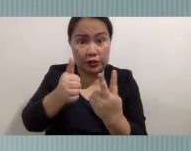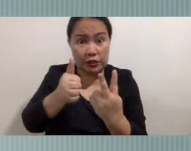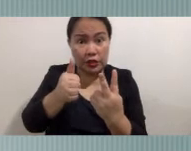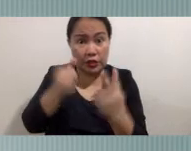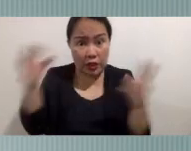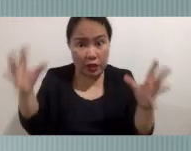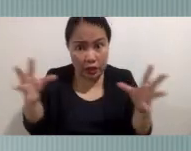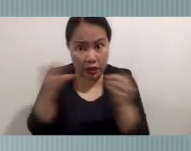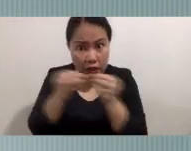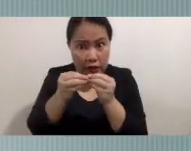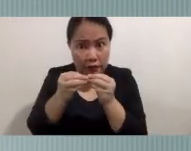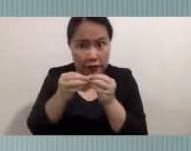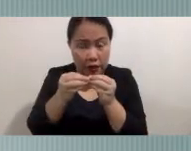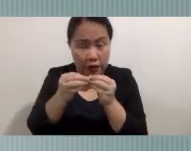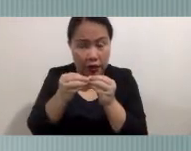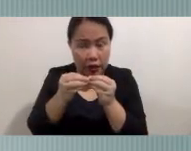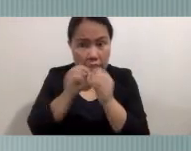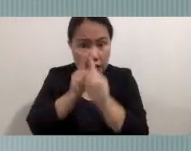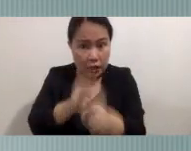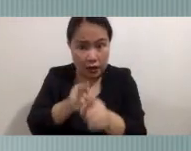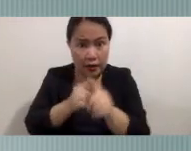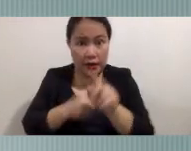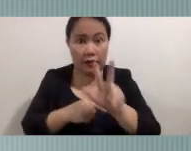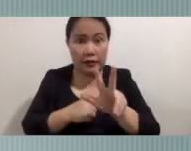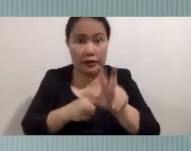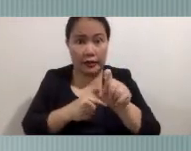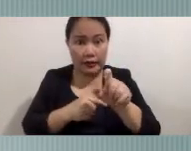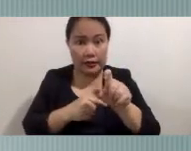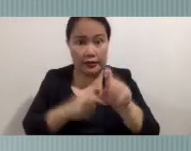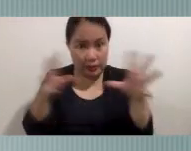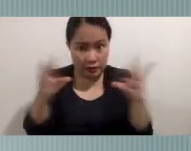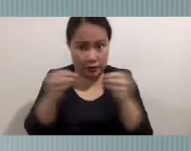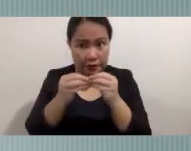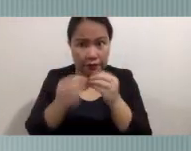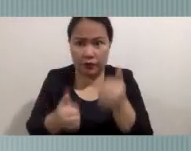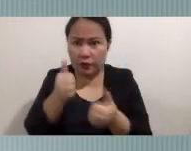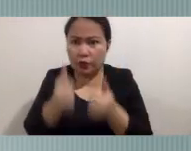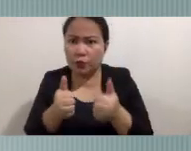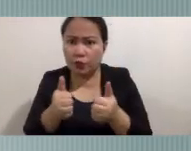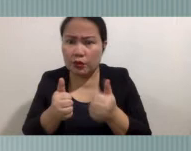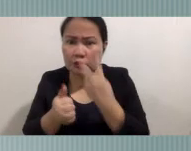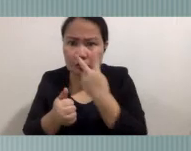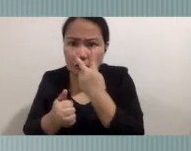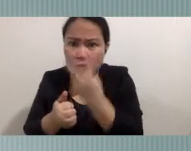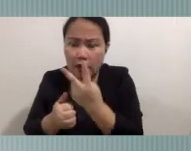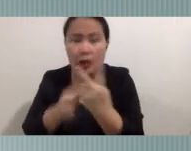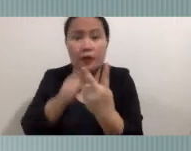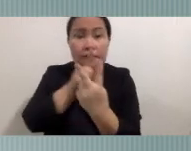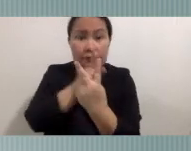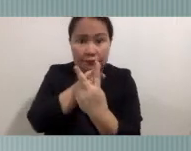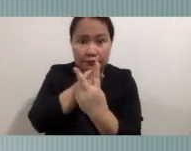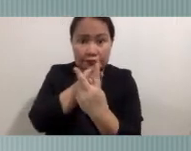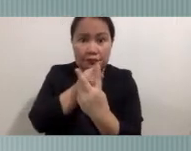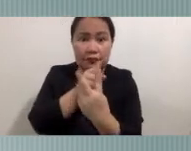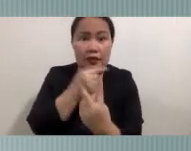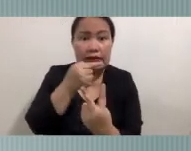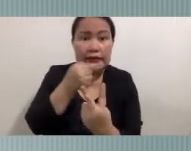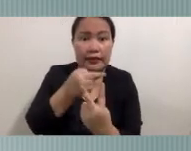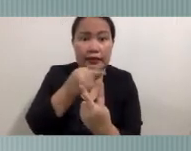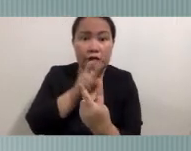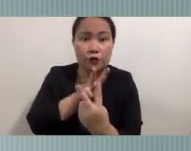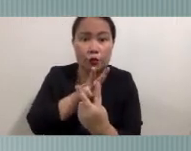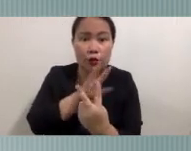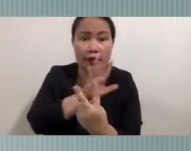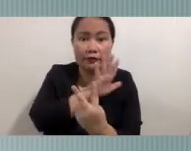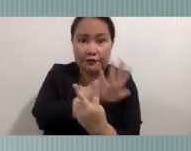So, pili ka naman, anong pair dito na kapag inad natin ay positive 3? Obviously, it's negative